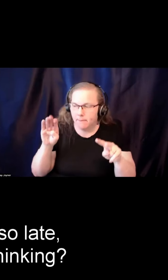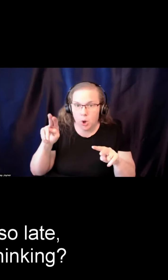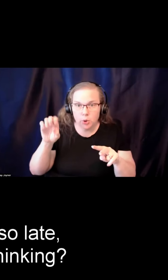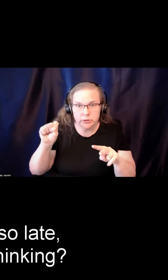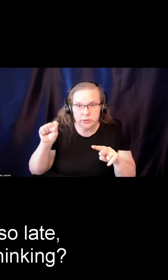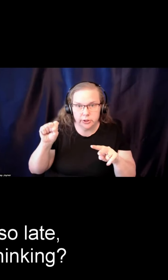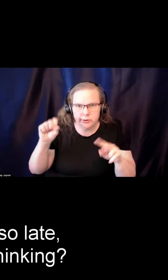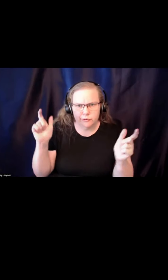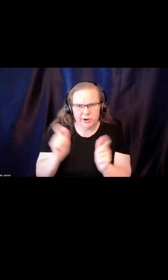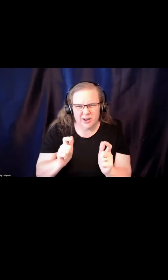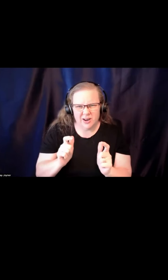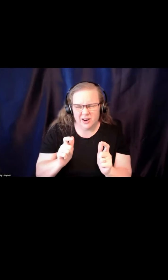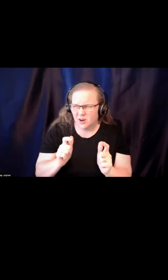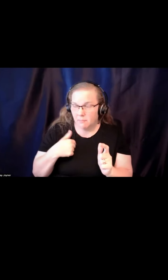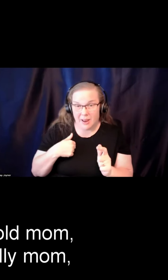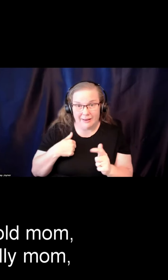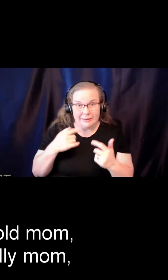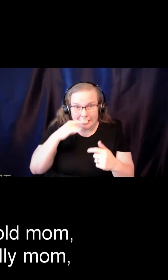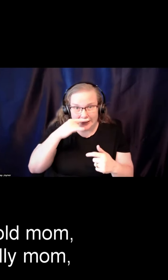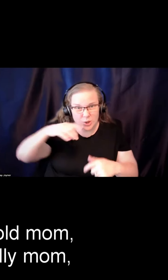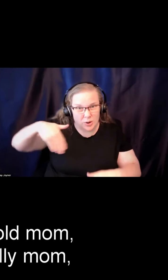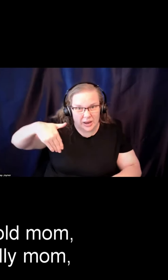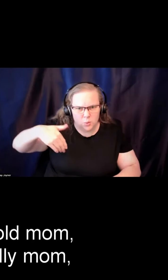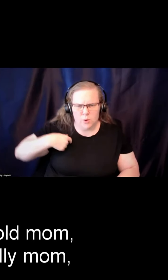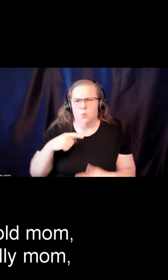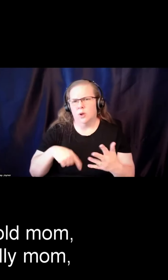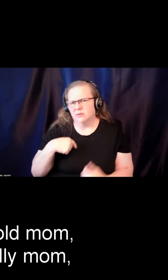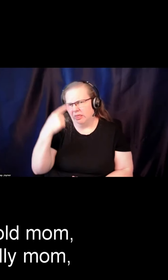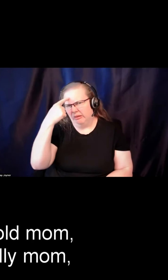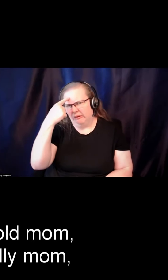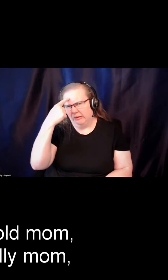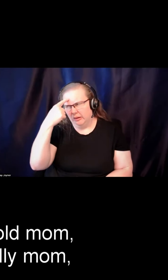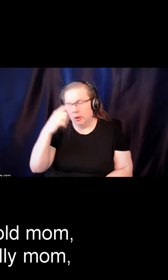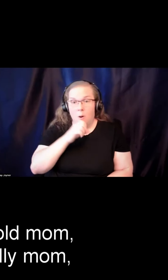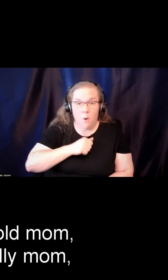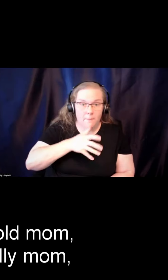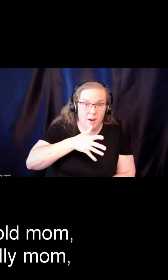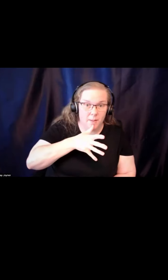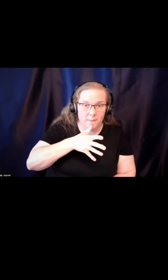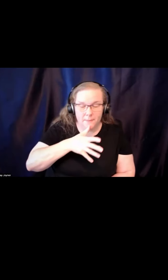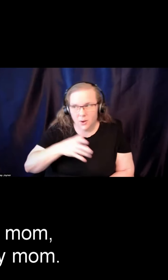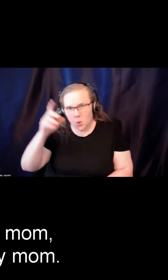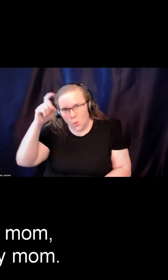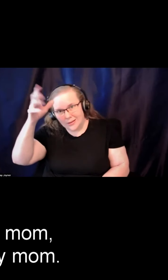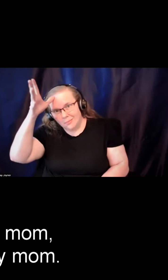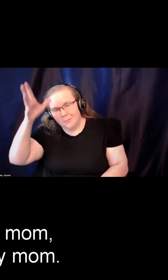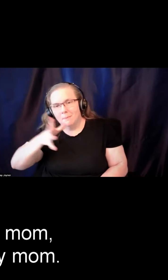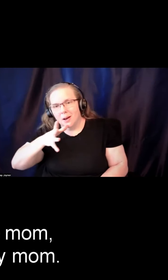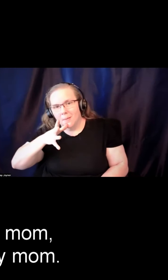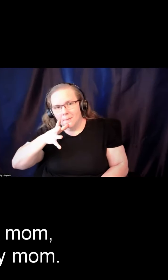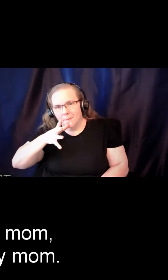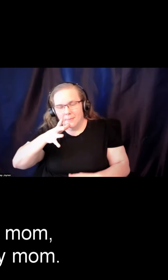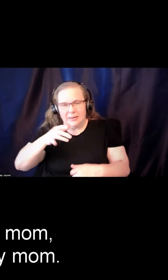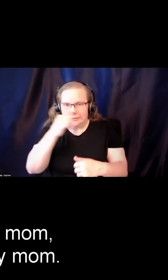so late, what was I thinking? Young mom, old mom, wise mom, silly mom, early to rise